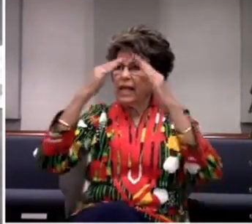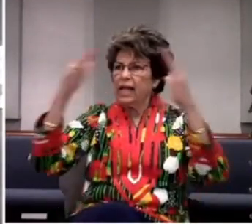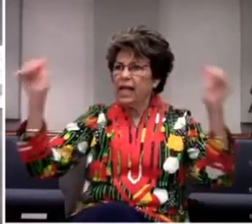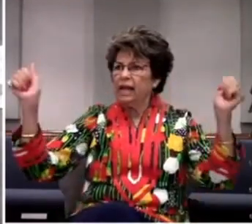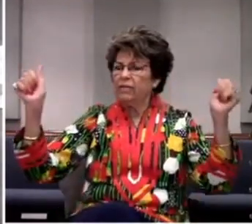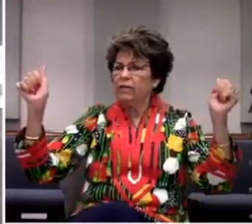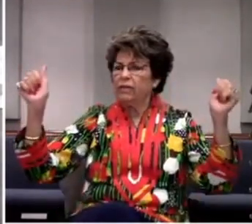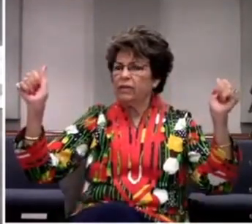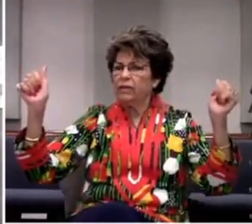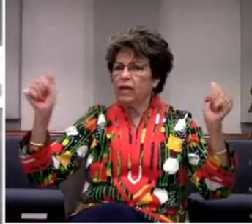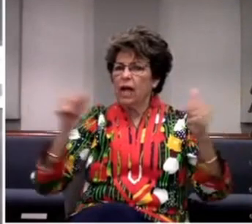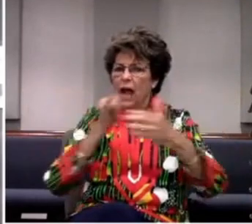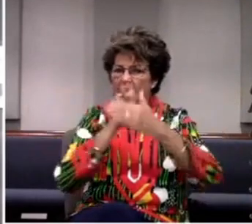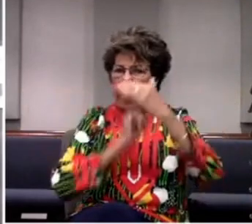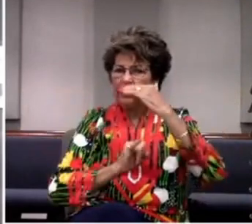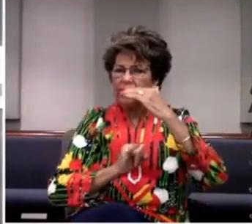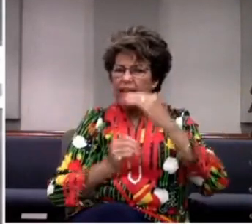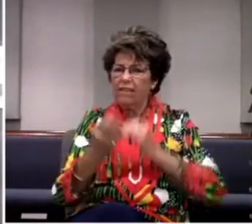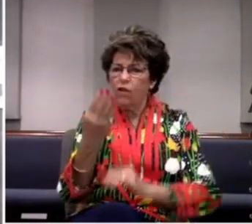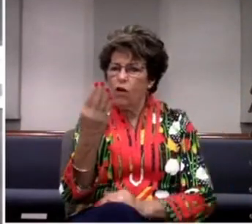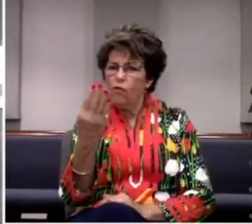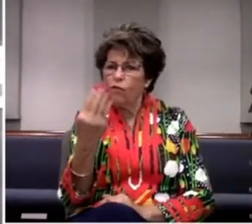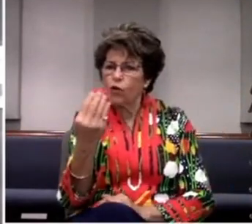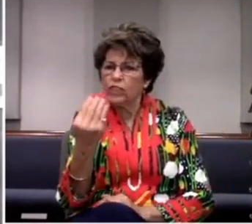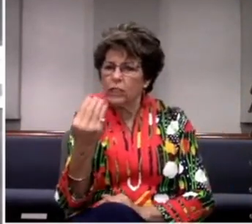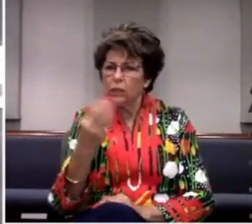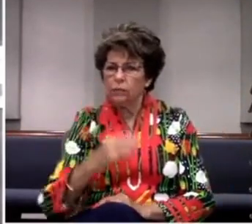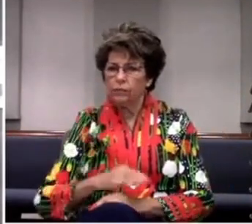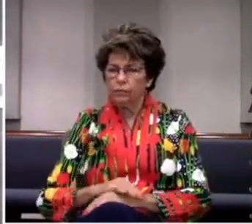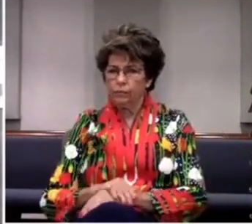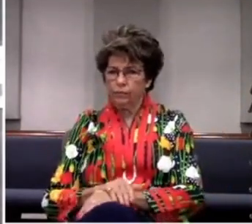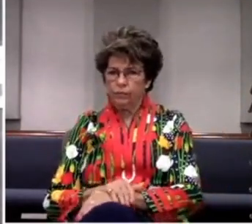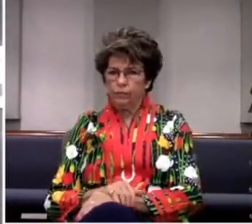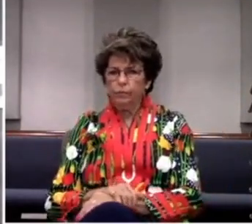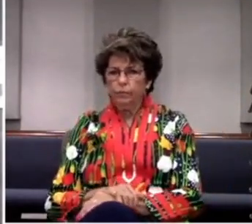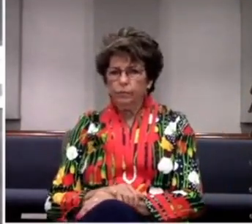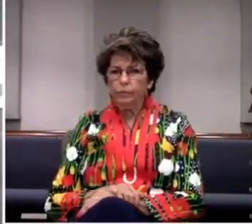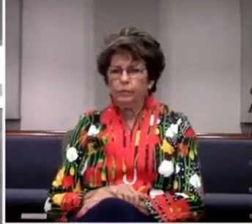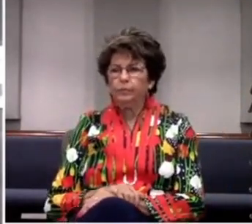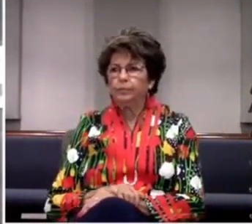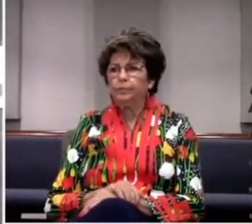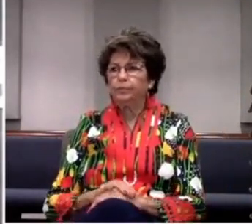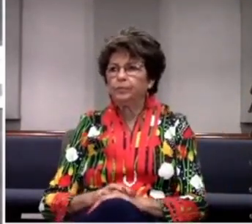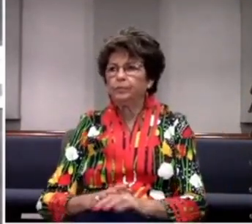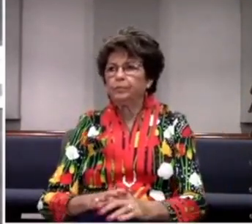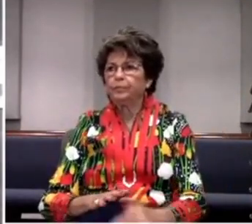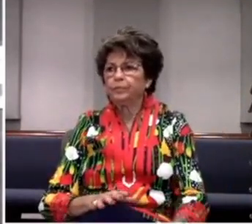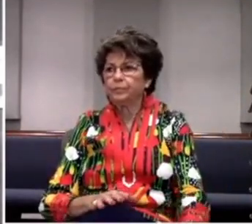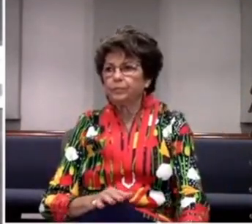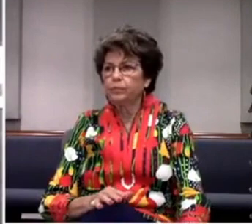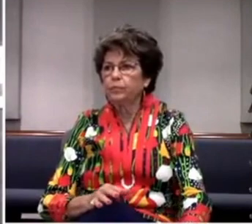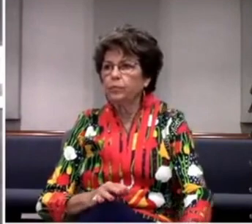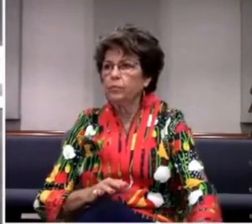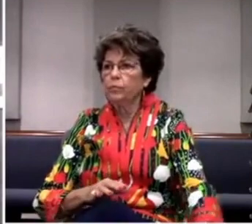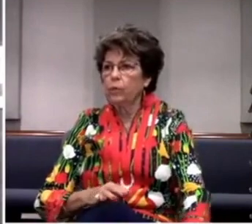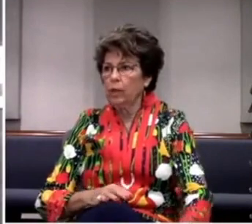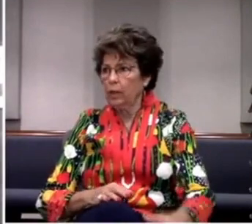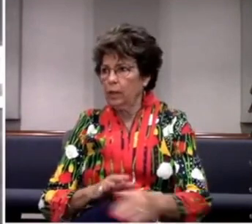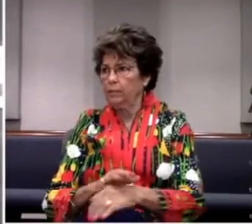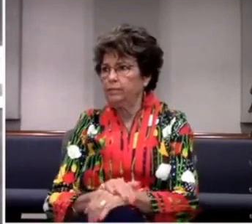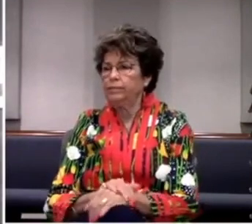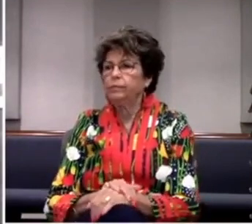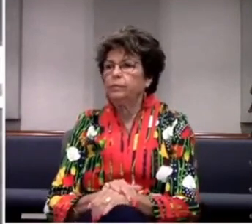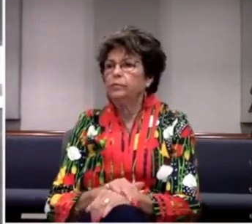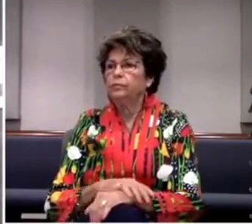14. It's powerful. Go to Isaiah 14. I don't hear any pages turning, so hopefully you went there early.